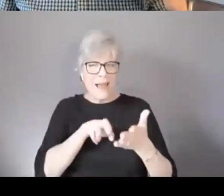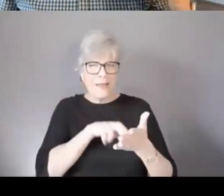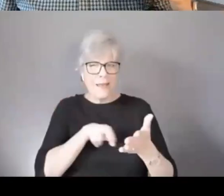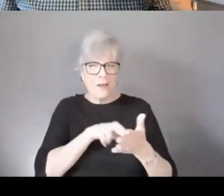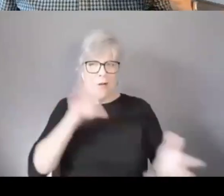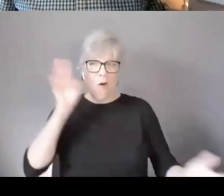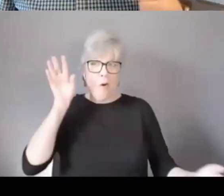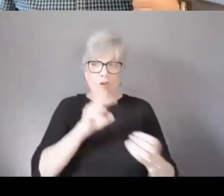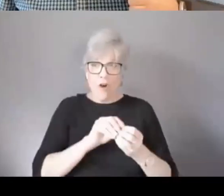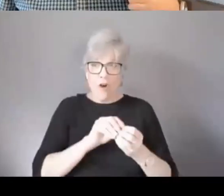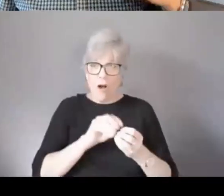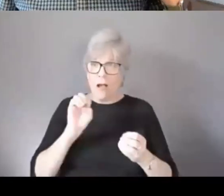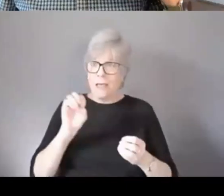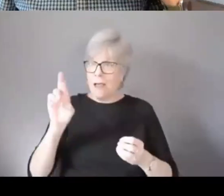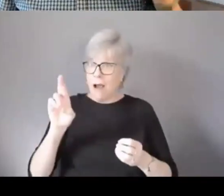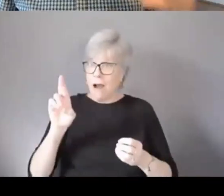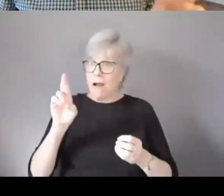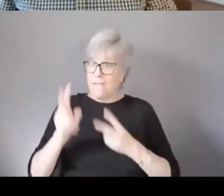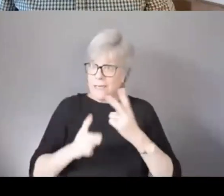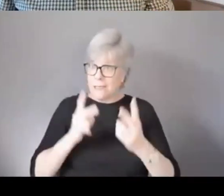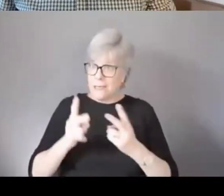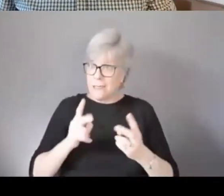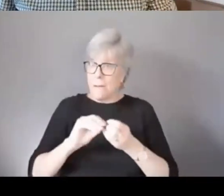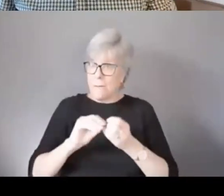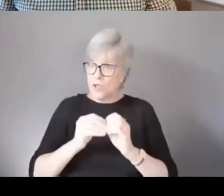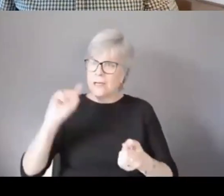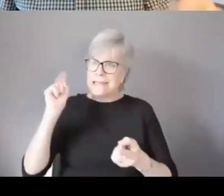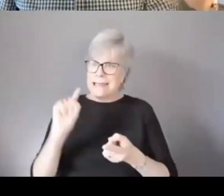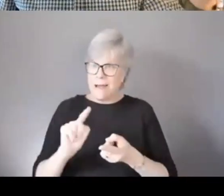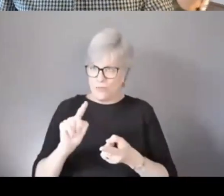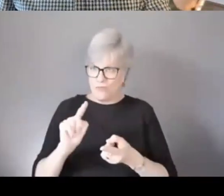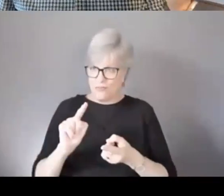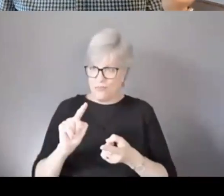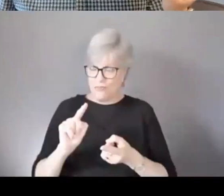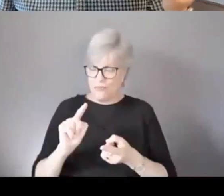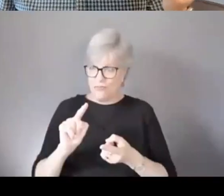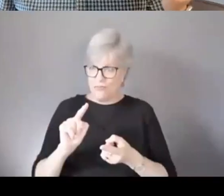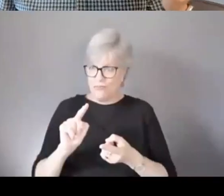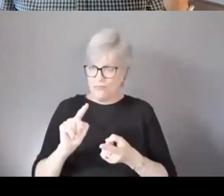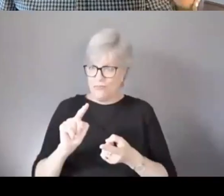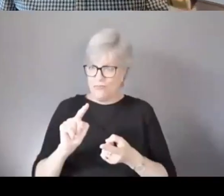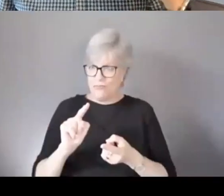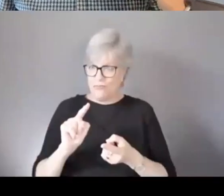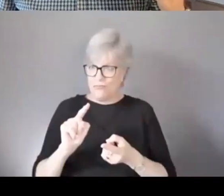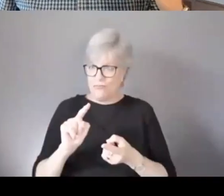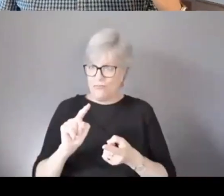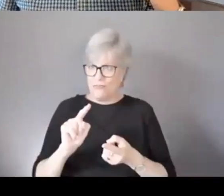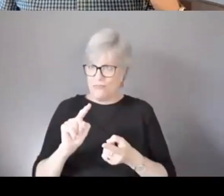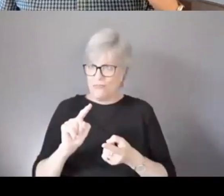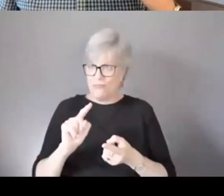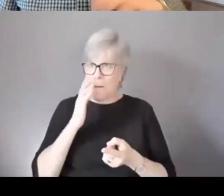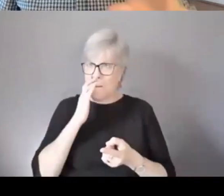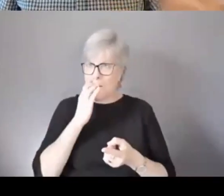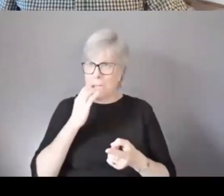visits were down. Part of that, I think, I don't remember specifically from the study, but there may be a kind of decrease in sort